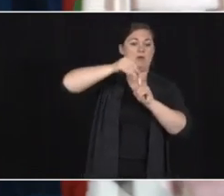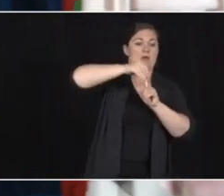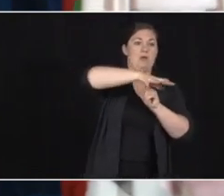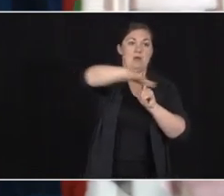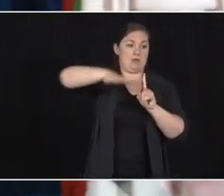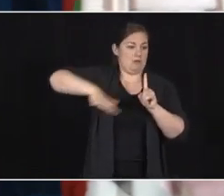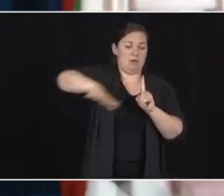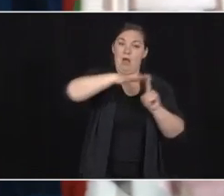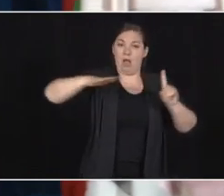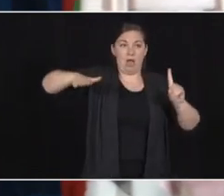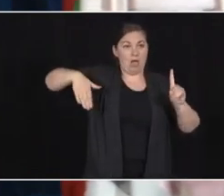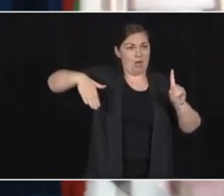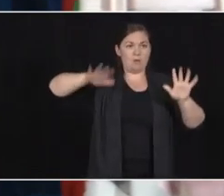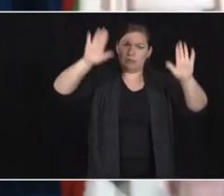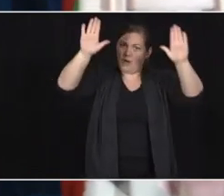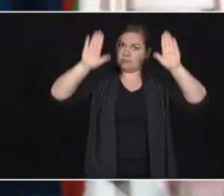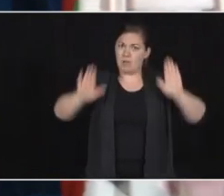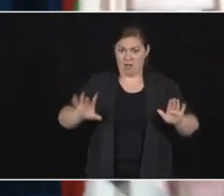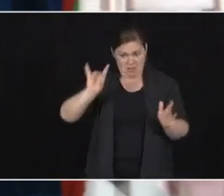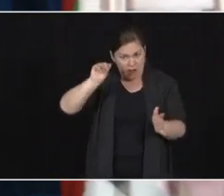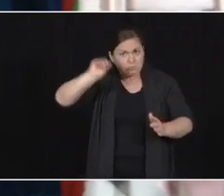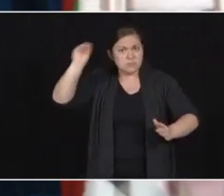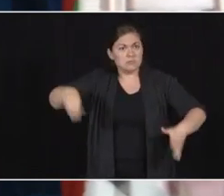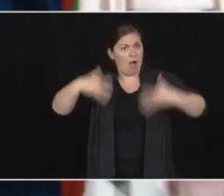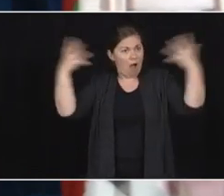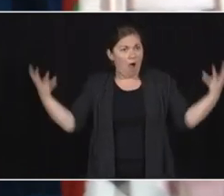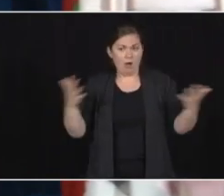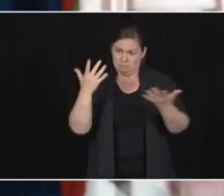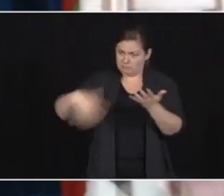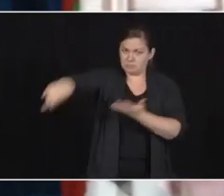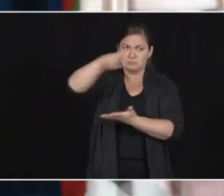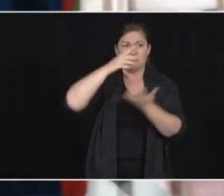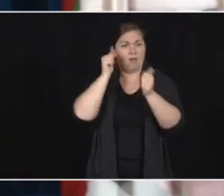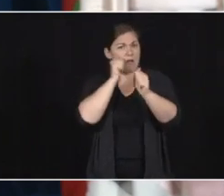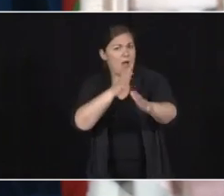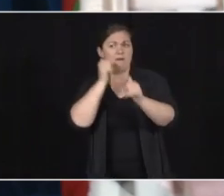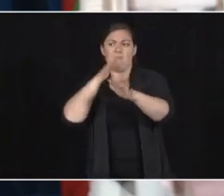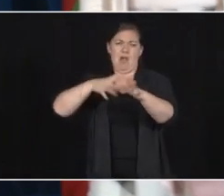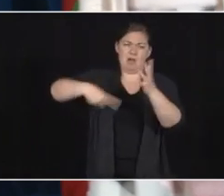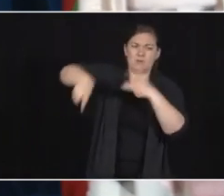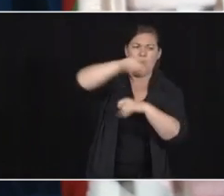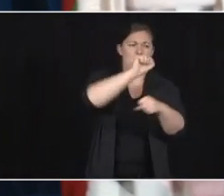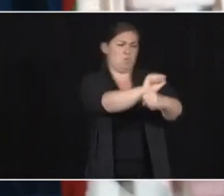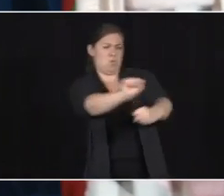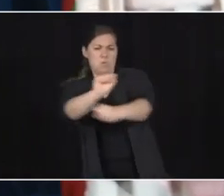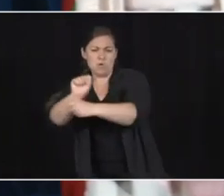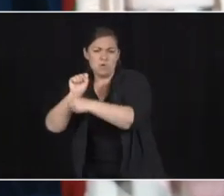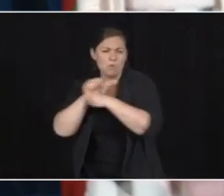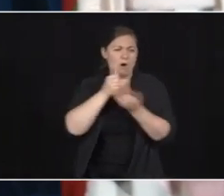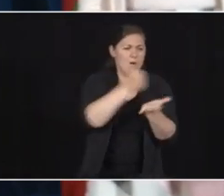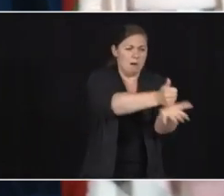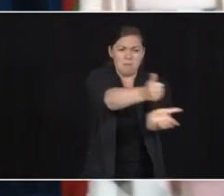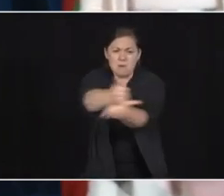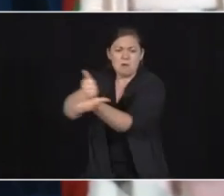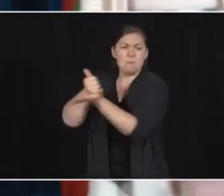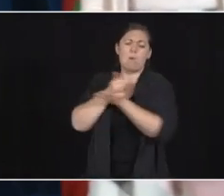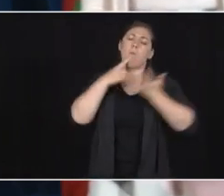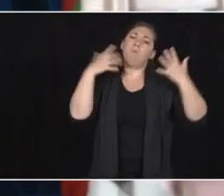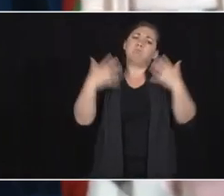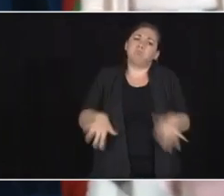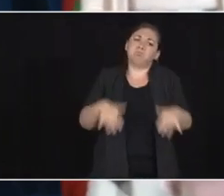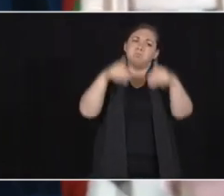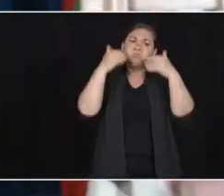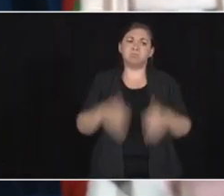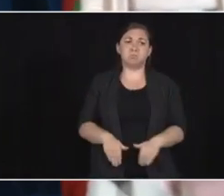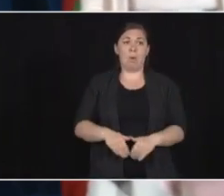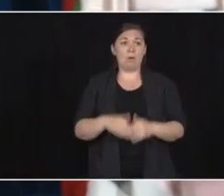that are sacrificing themselves every single day going into these homes, helping people. You know, we had a bad